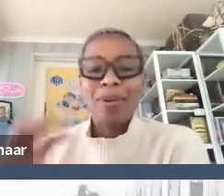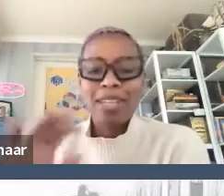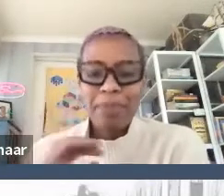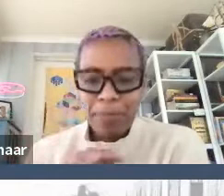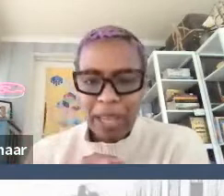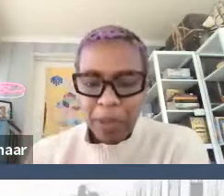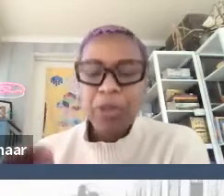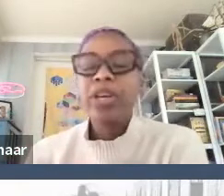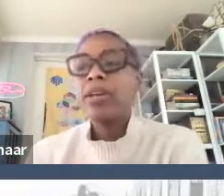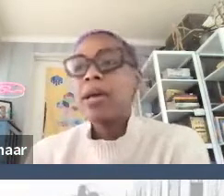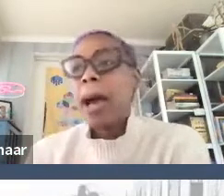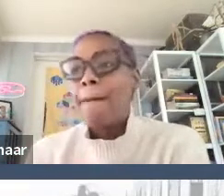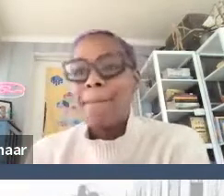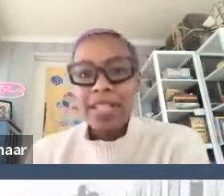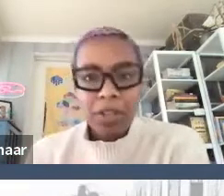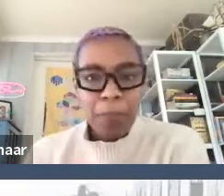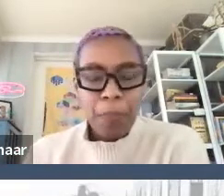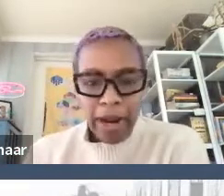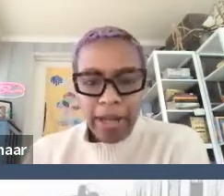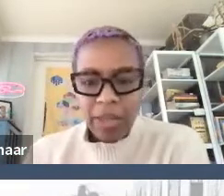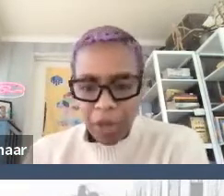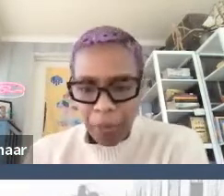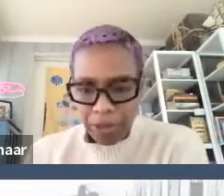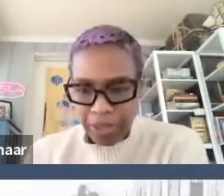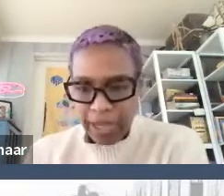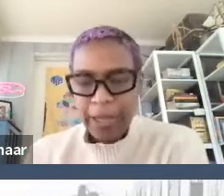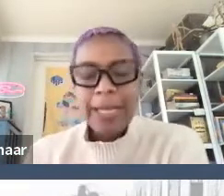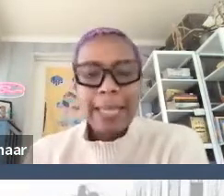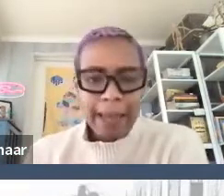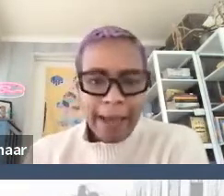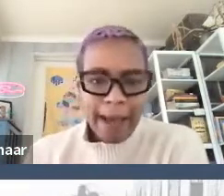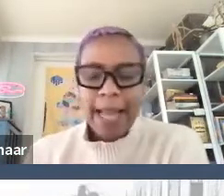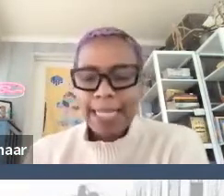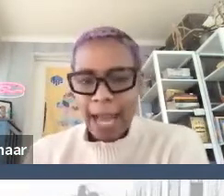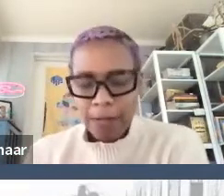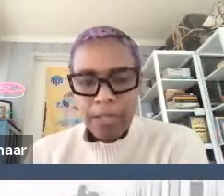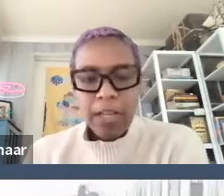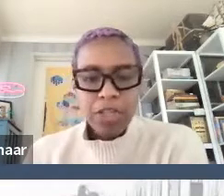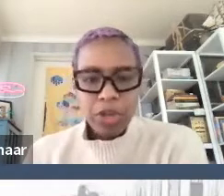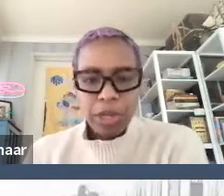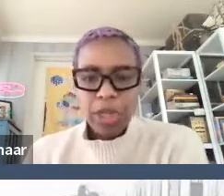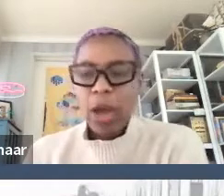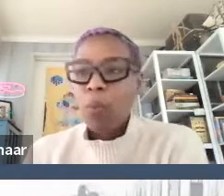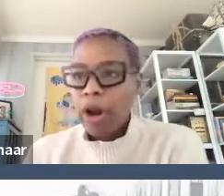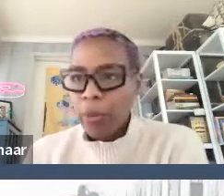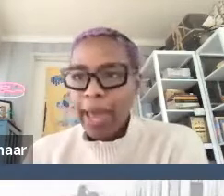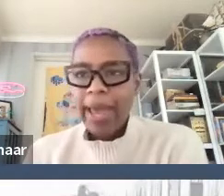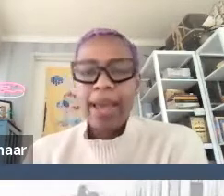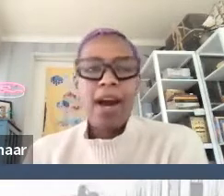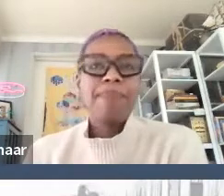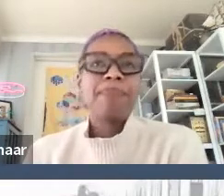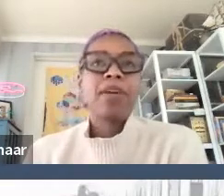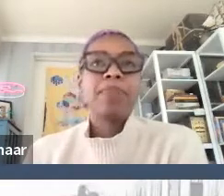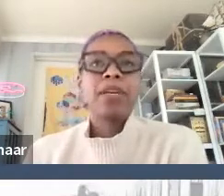entire ecosystem is being polluted based on the products that we are producing day in and day out. So you can look at